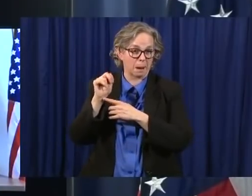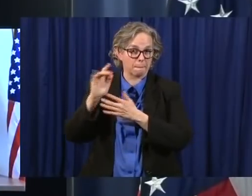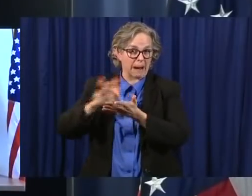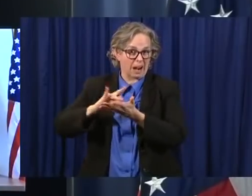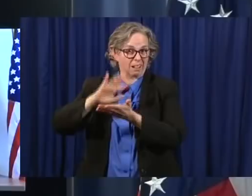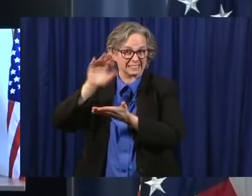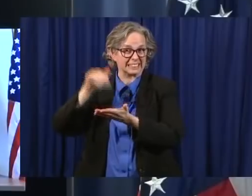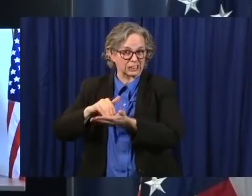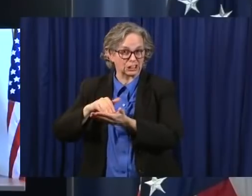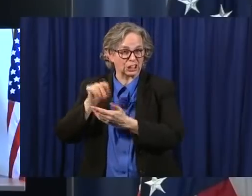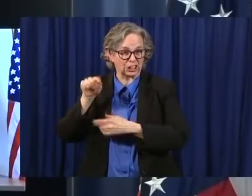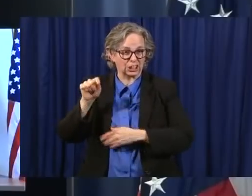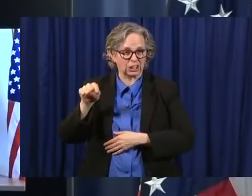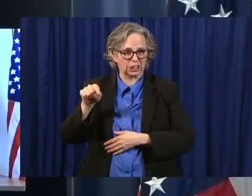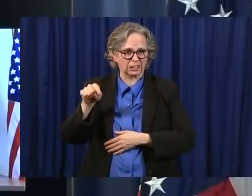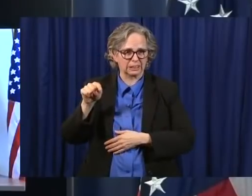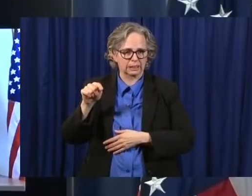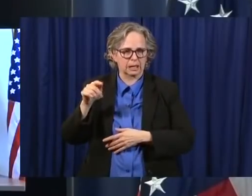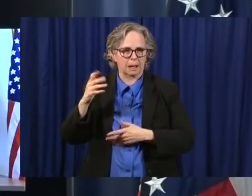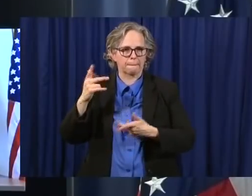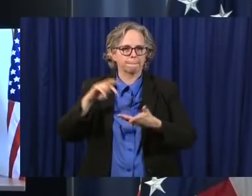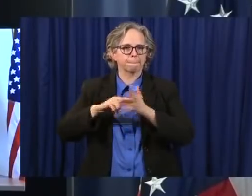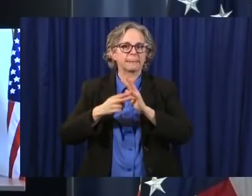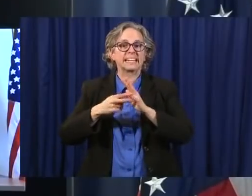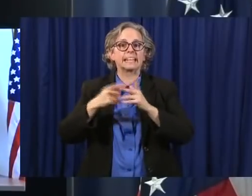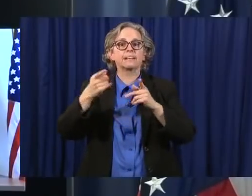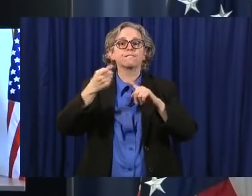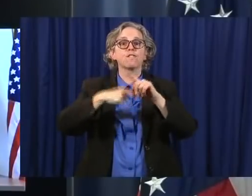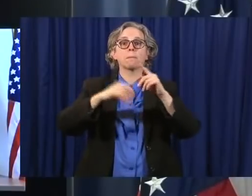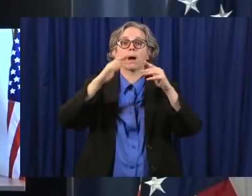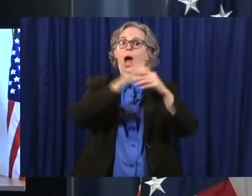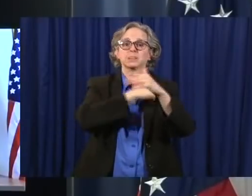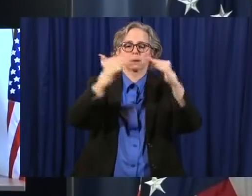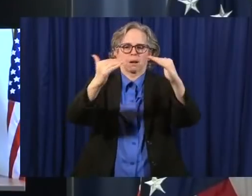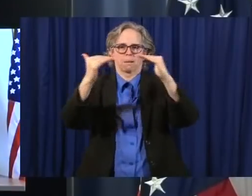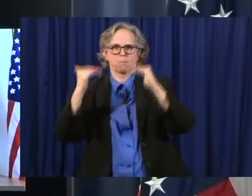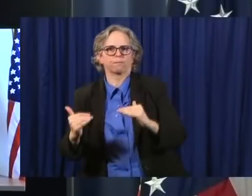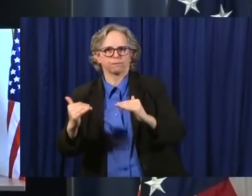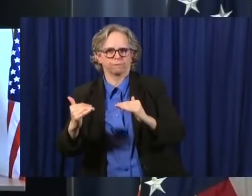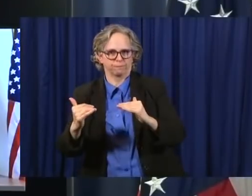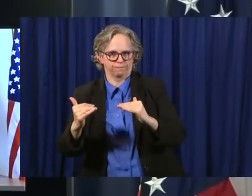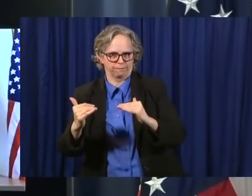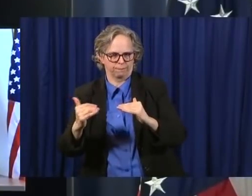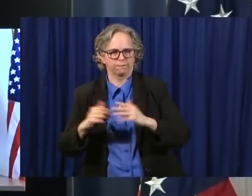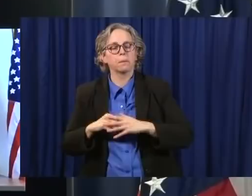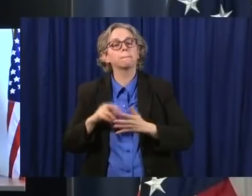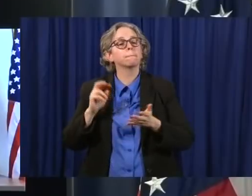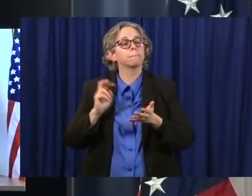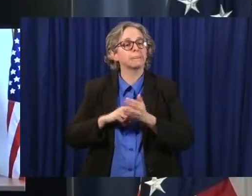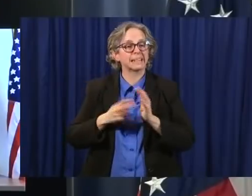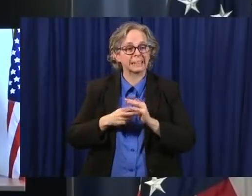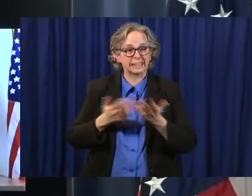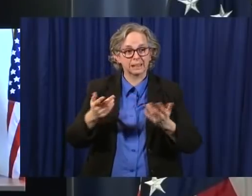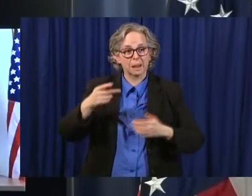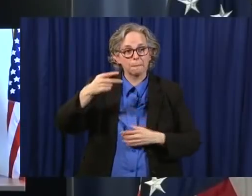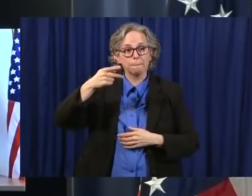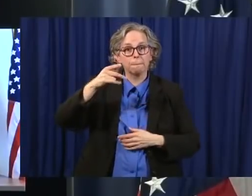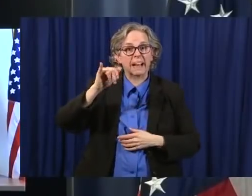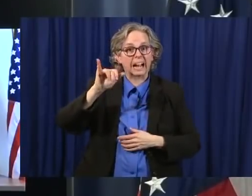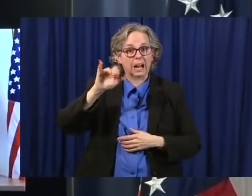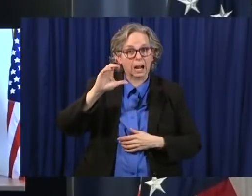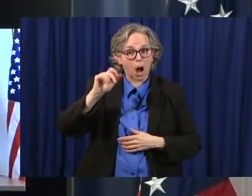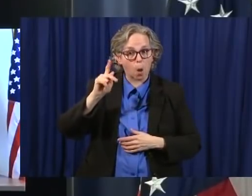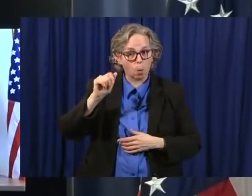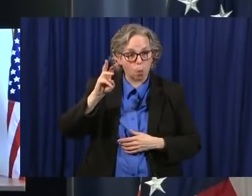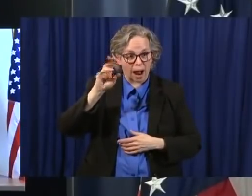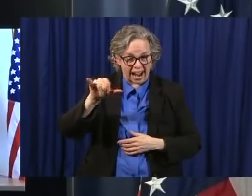from a hospital, but not quite like as if you were at home. And then Pickaway Correctional Institution has a 68-person dialysis